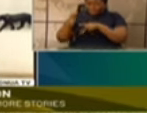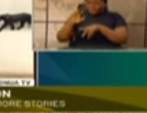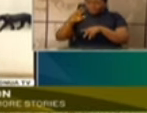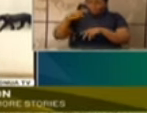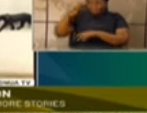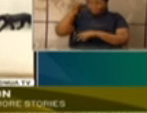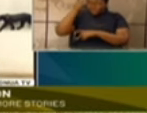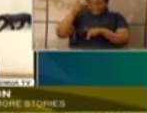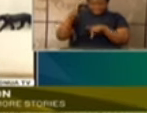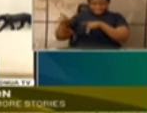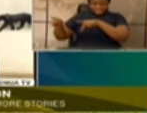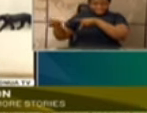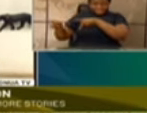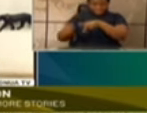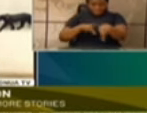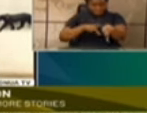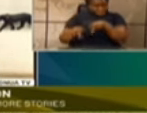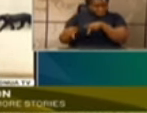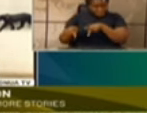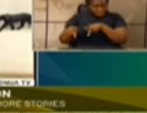you kua.